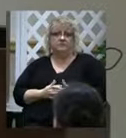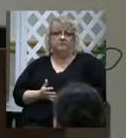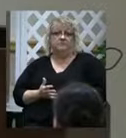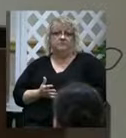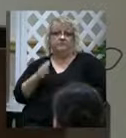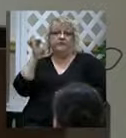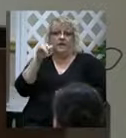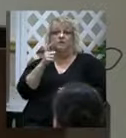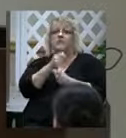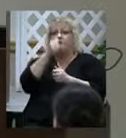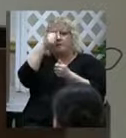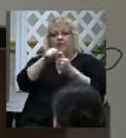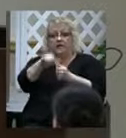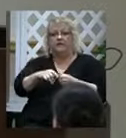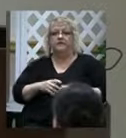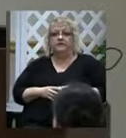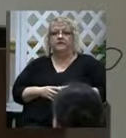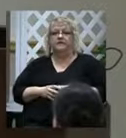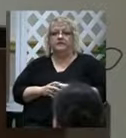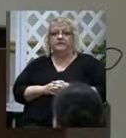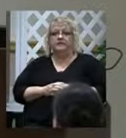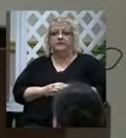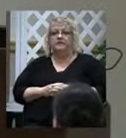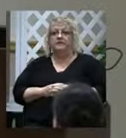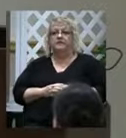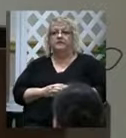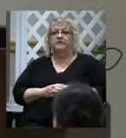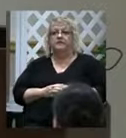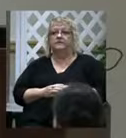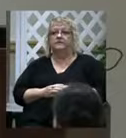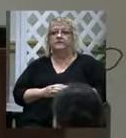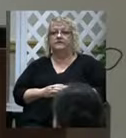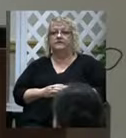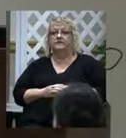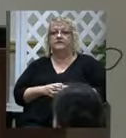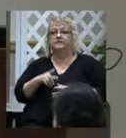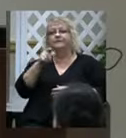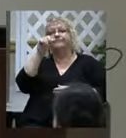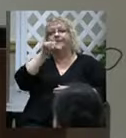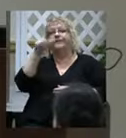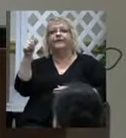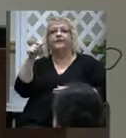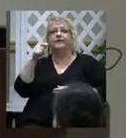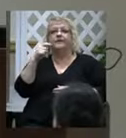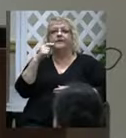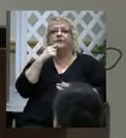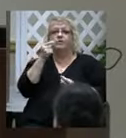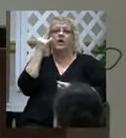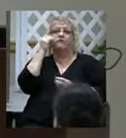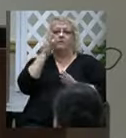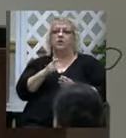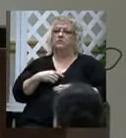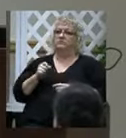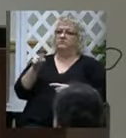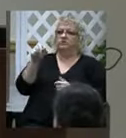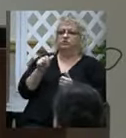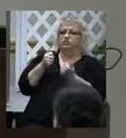So just keep that in mind. And, you know, about this idea that, you know, what do you do when someone challenges